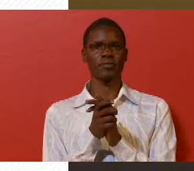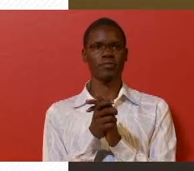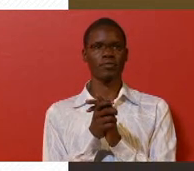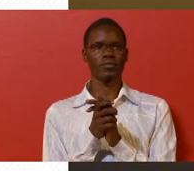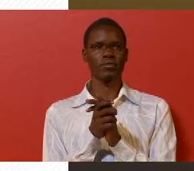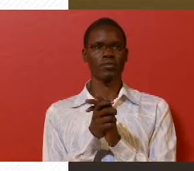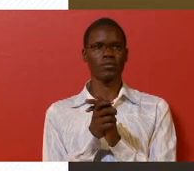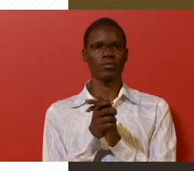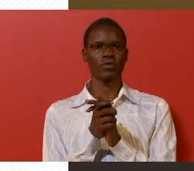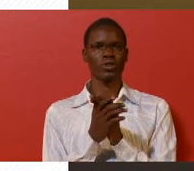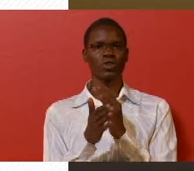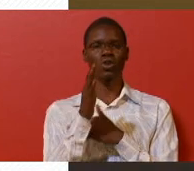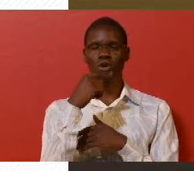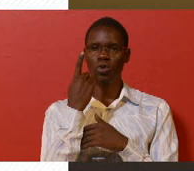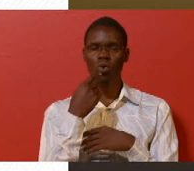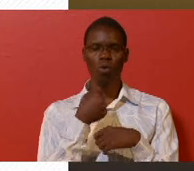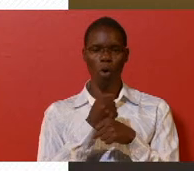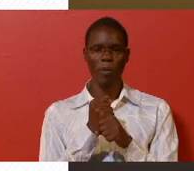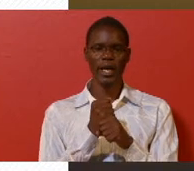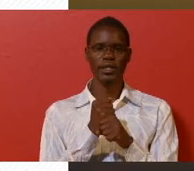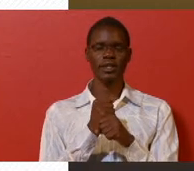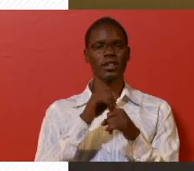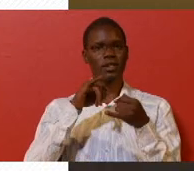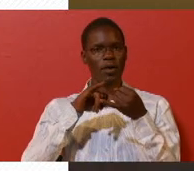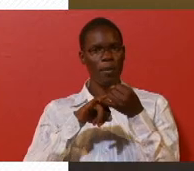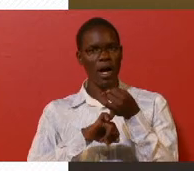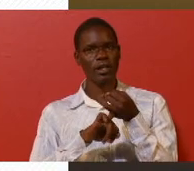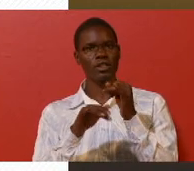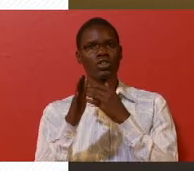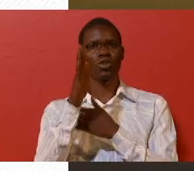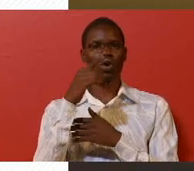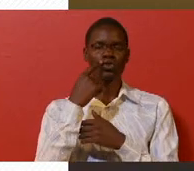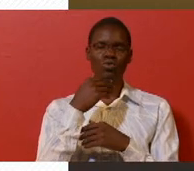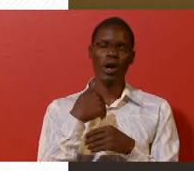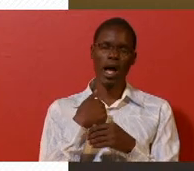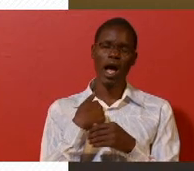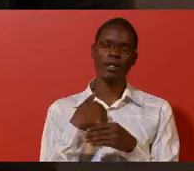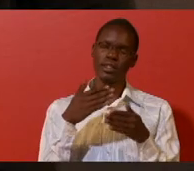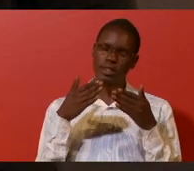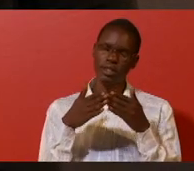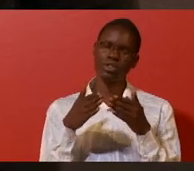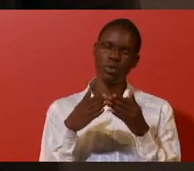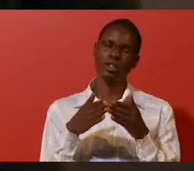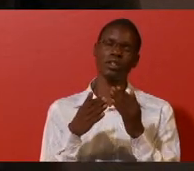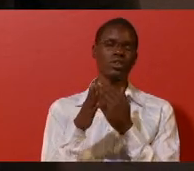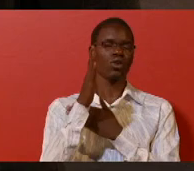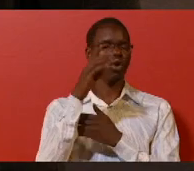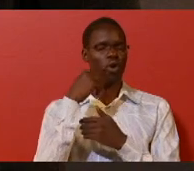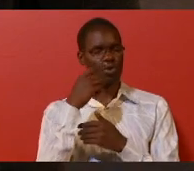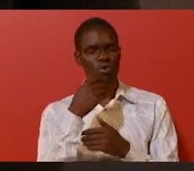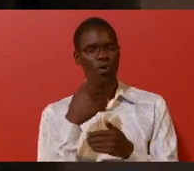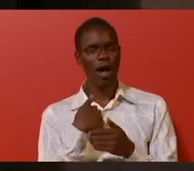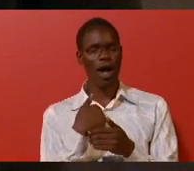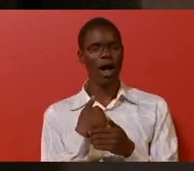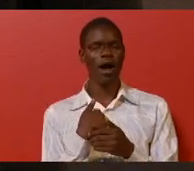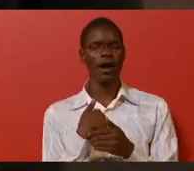This is the God who invented marriage. This is the God who invented sexuality. This is the God who invented it